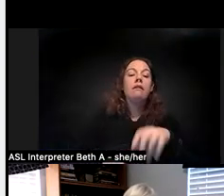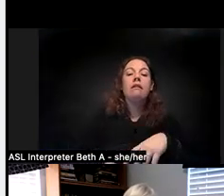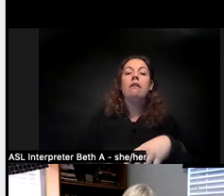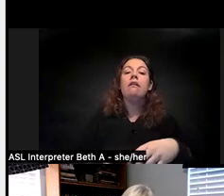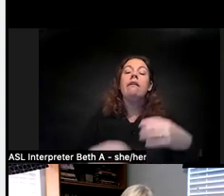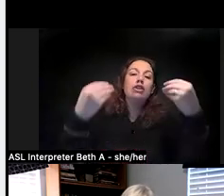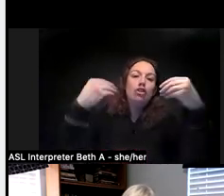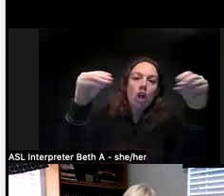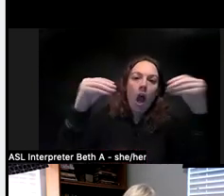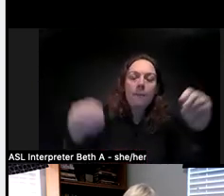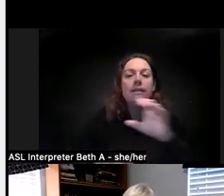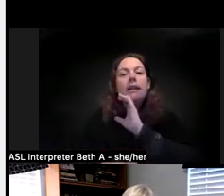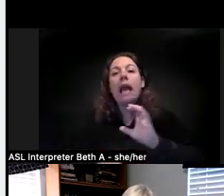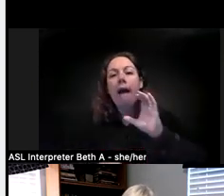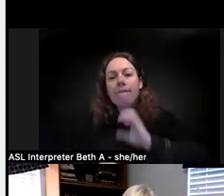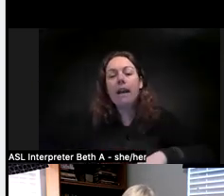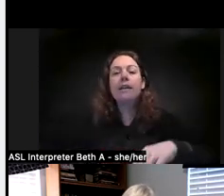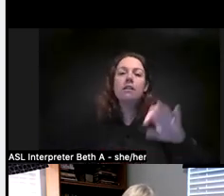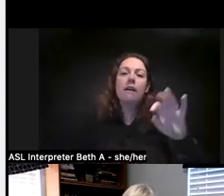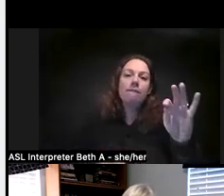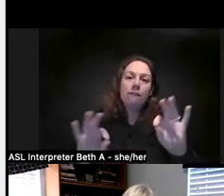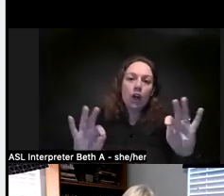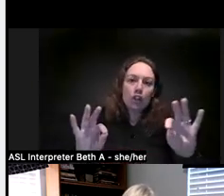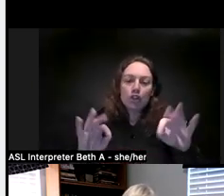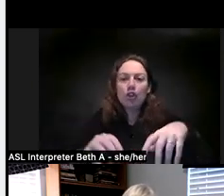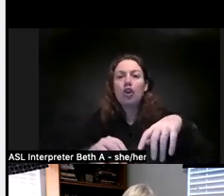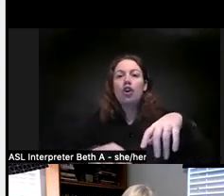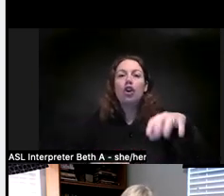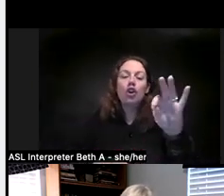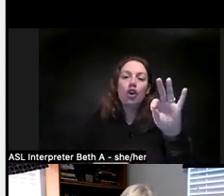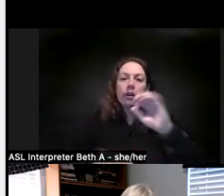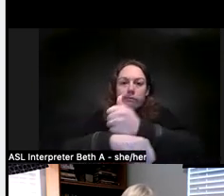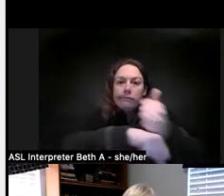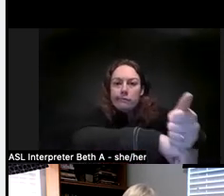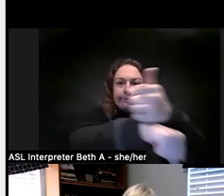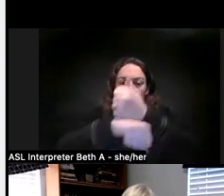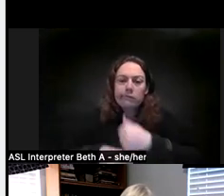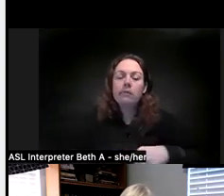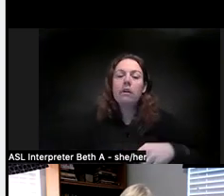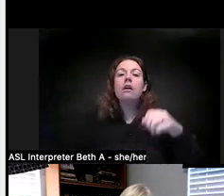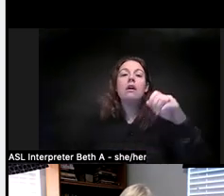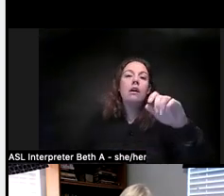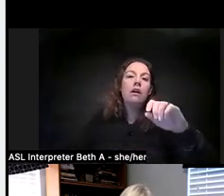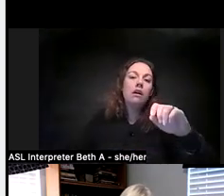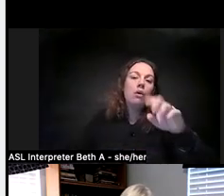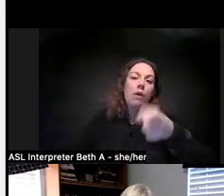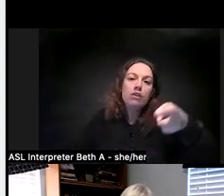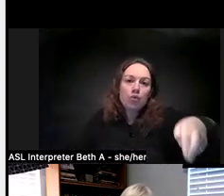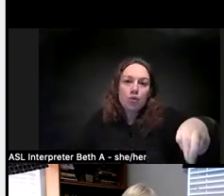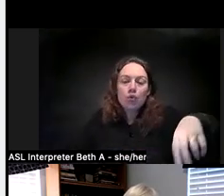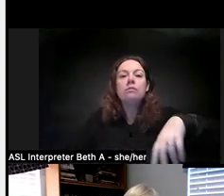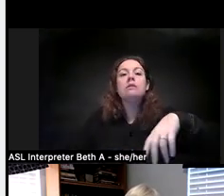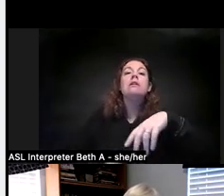layout, furniture layout, theater entrances, restrooms, signage, classrooms, labs, and